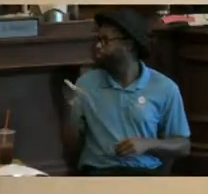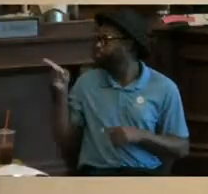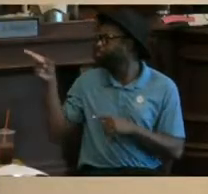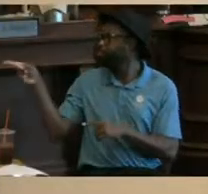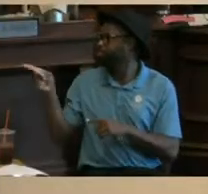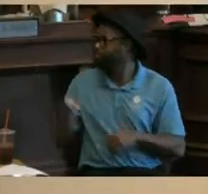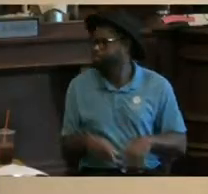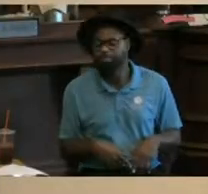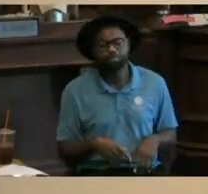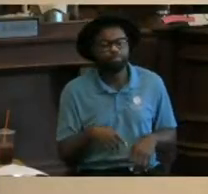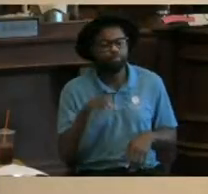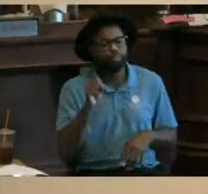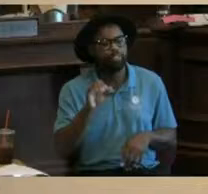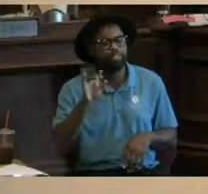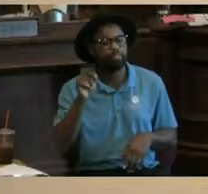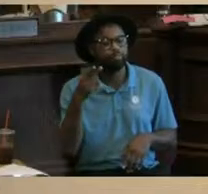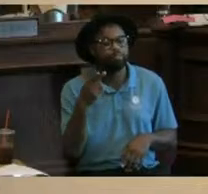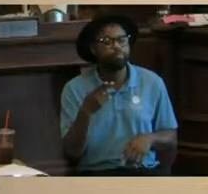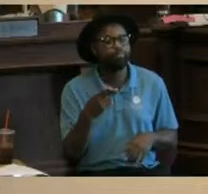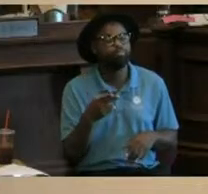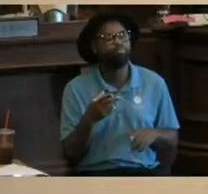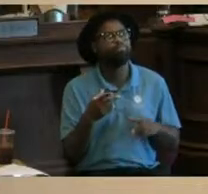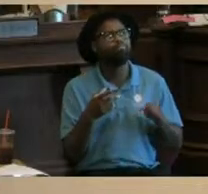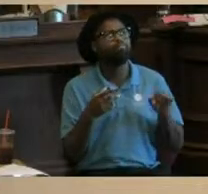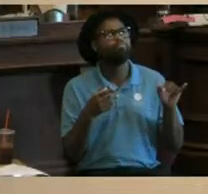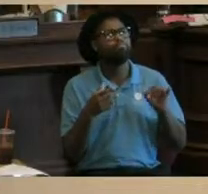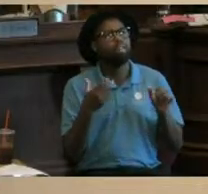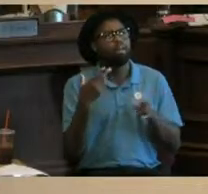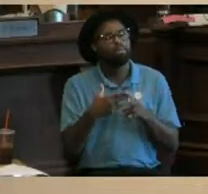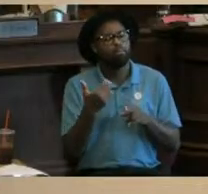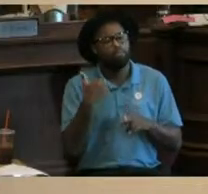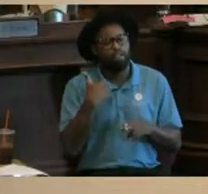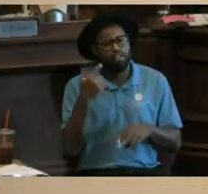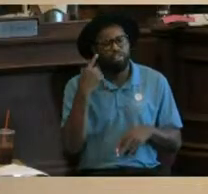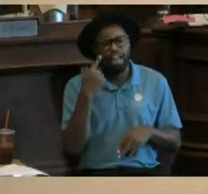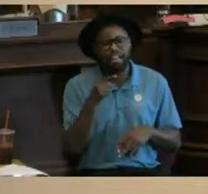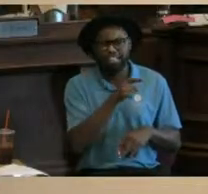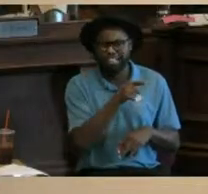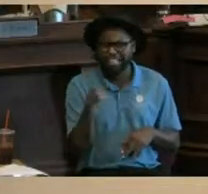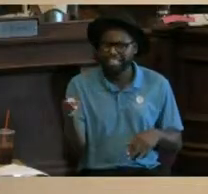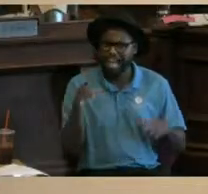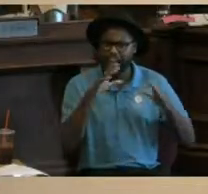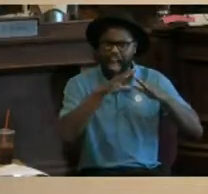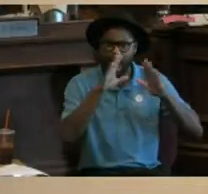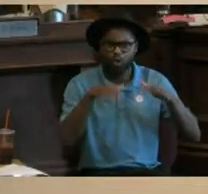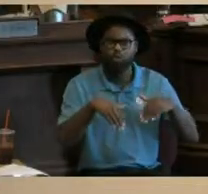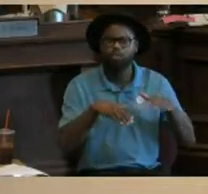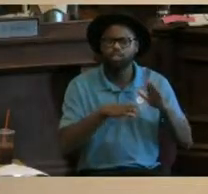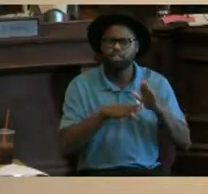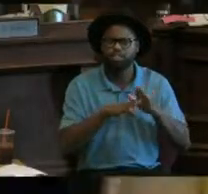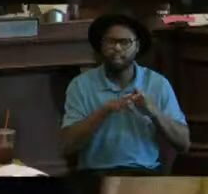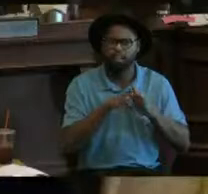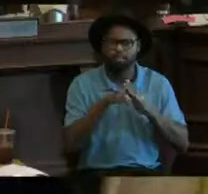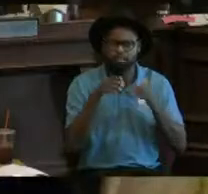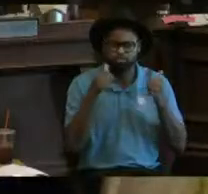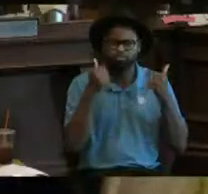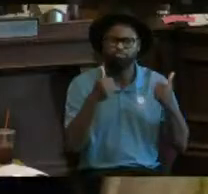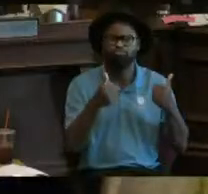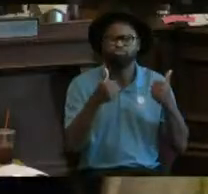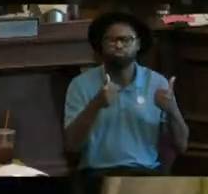Yeah, I mean, as I stated earlier, I think it's good that these housing developments are wonderful.